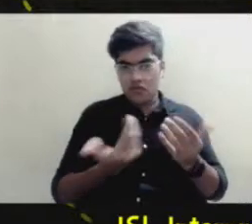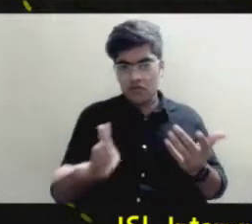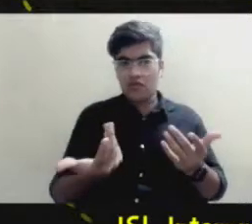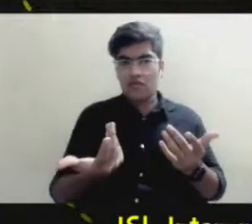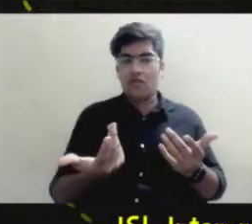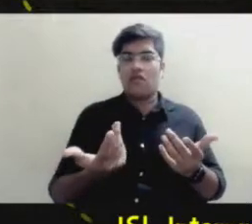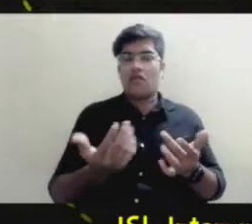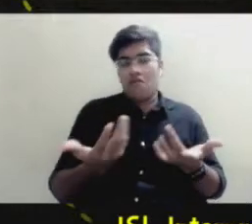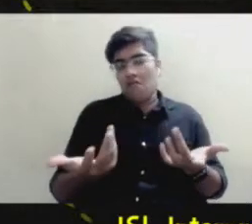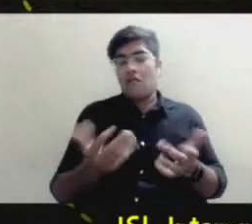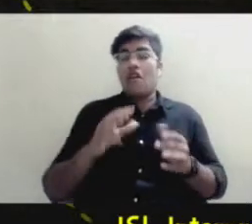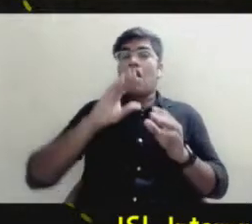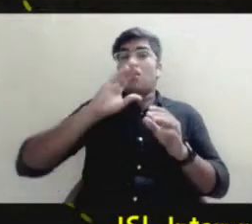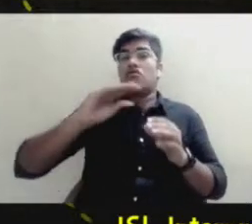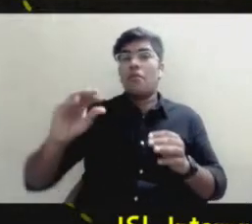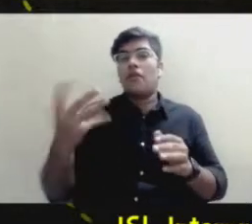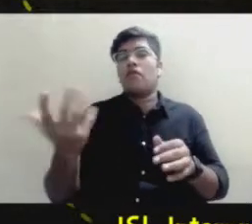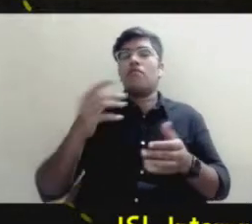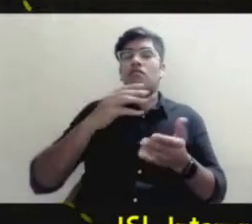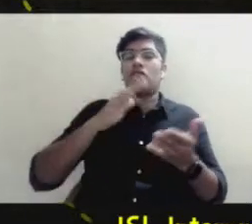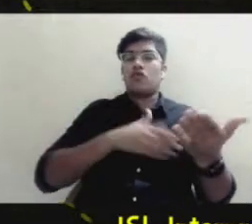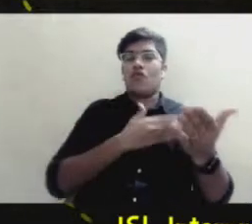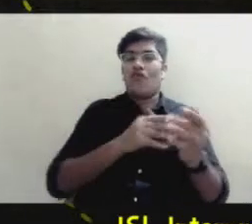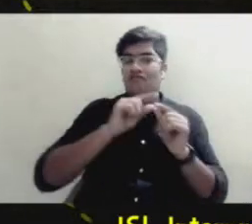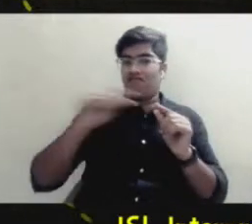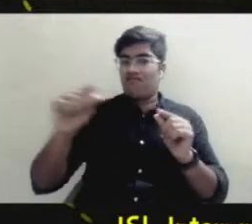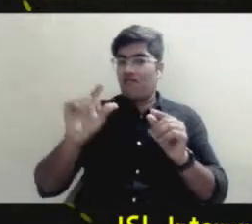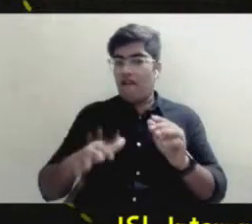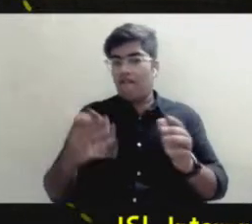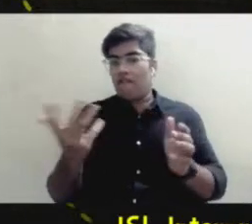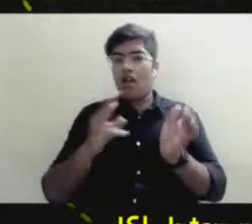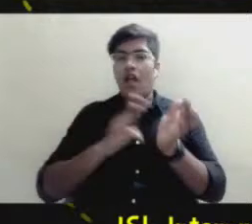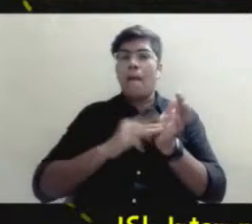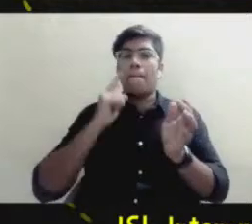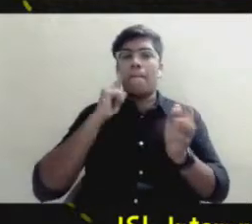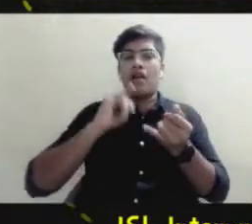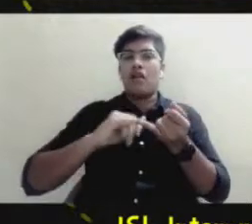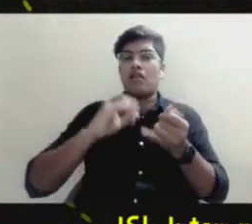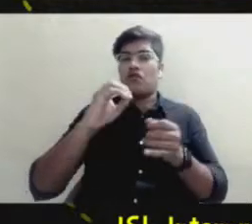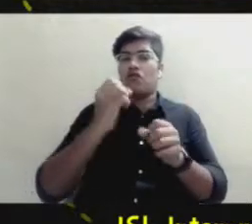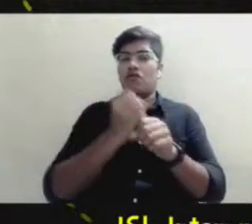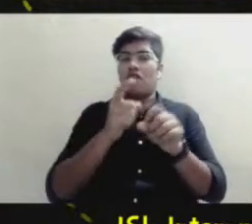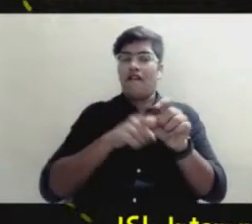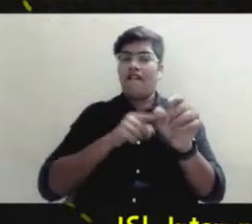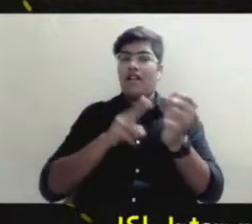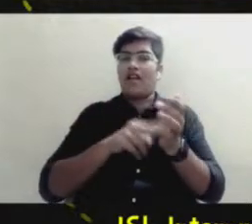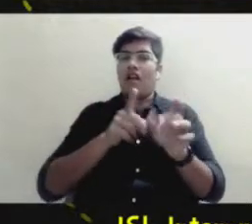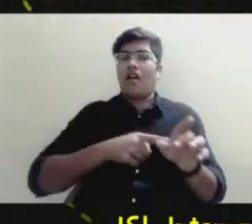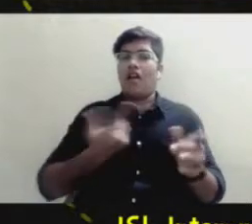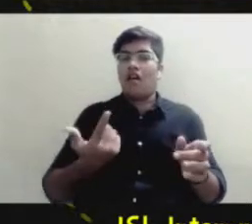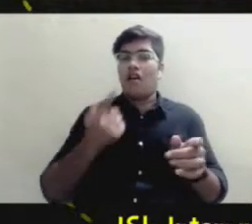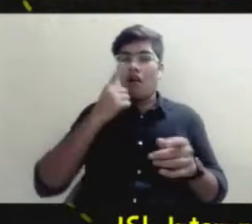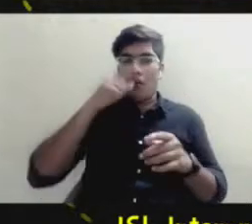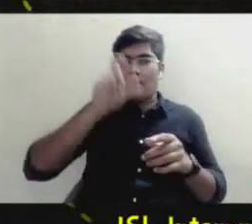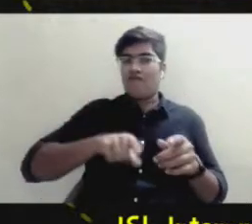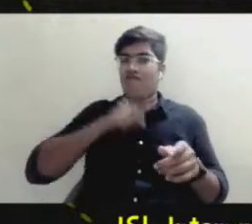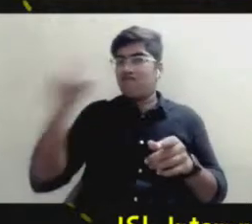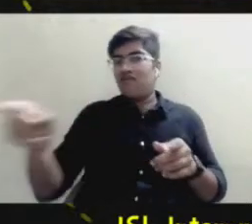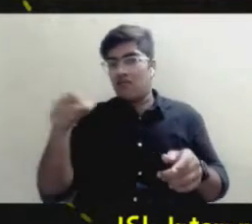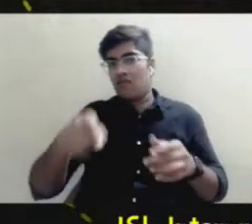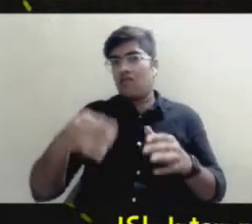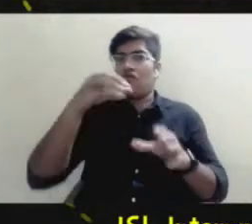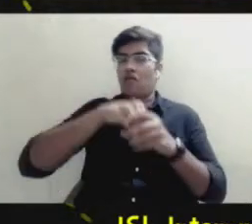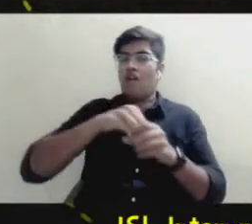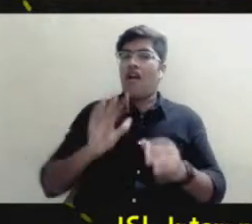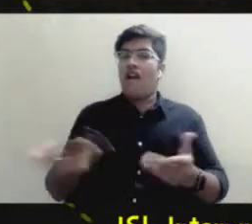example. So I think these should be left alone, and we should study them as they are and take our